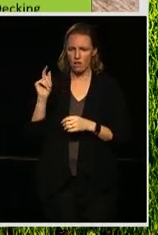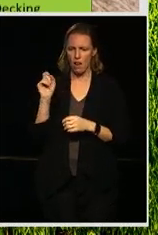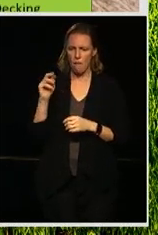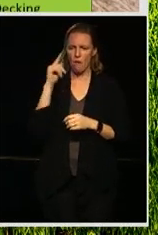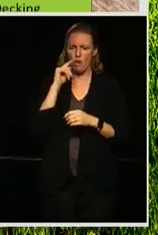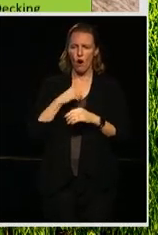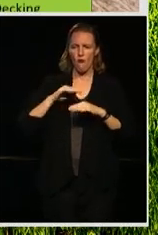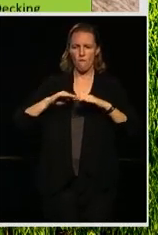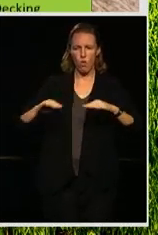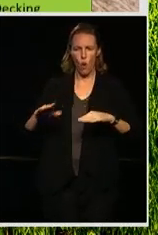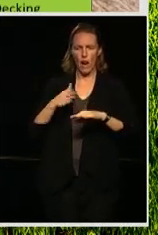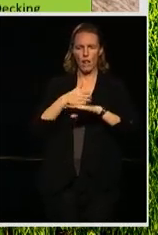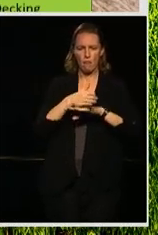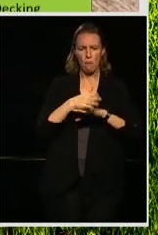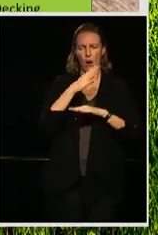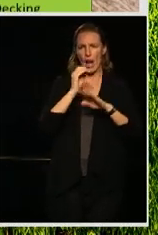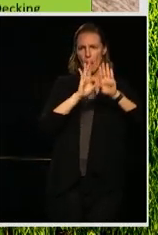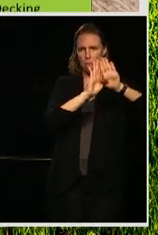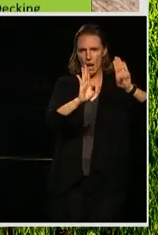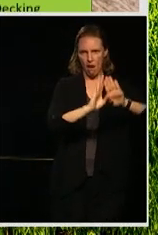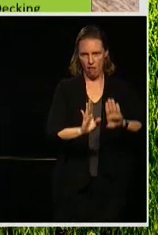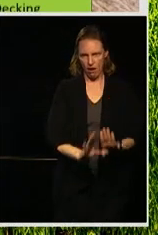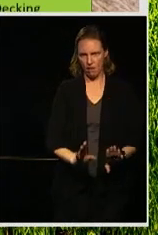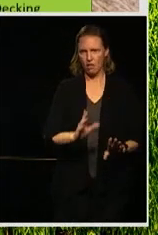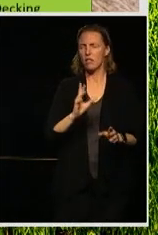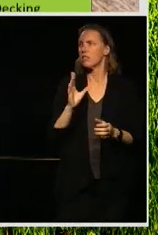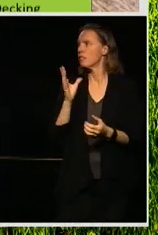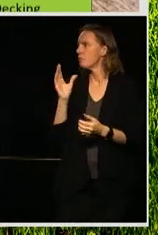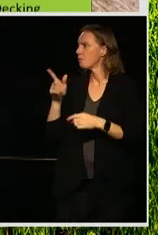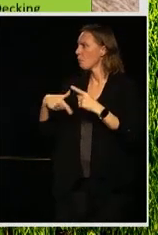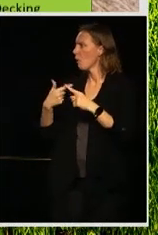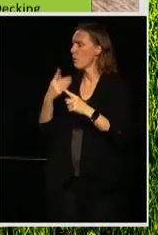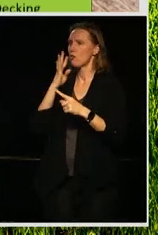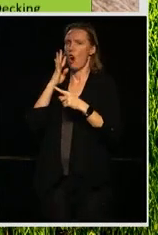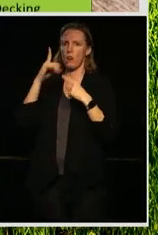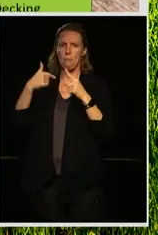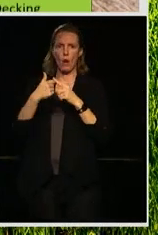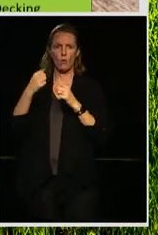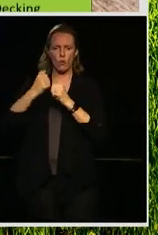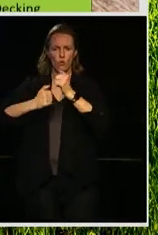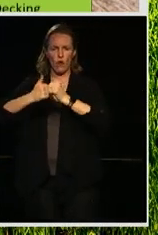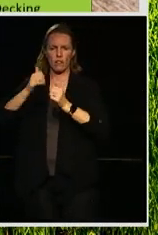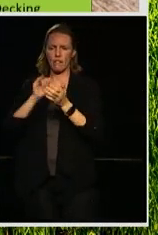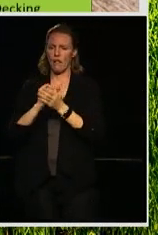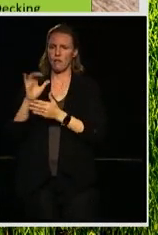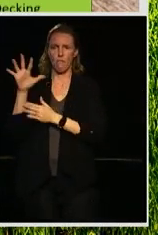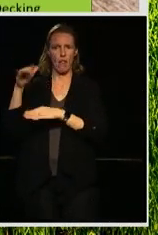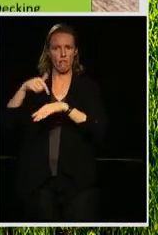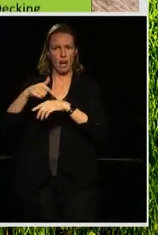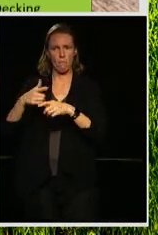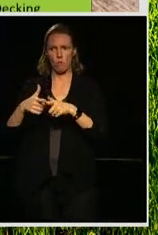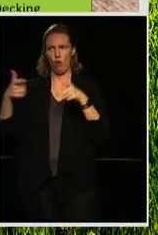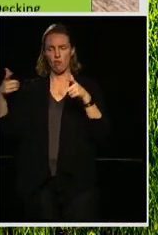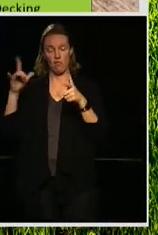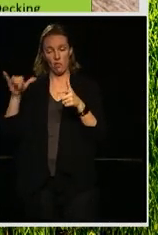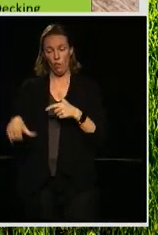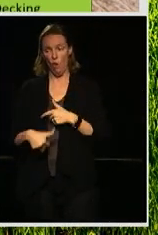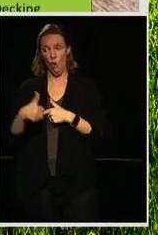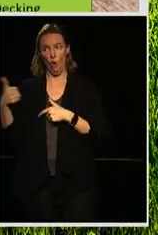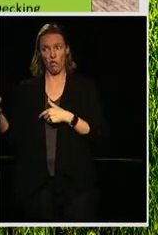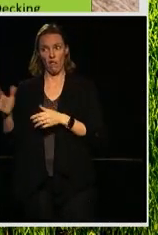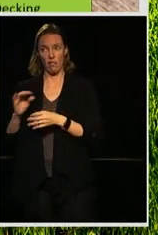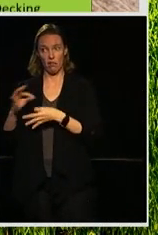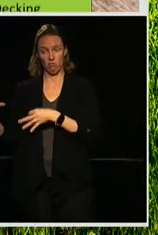lumber, and paneling. Once we get into the structural, that's 5 times larger. That's a whole nother can of worms. And we do